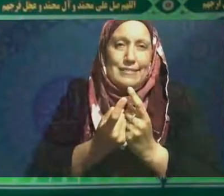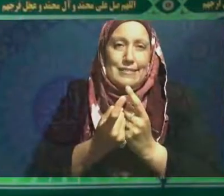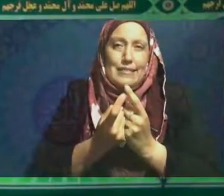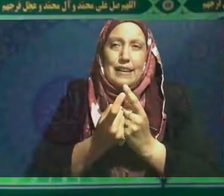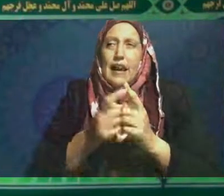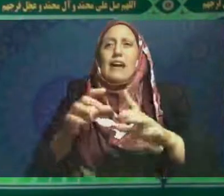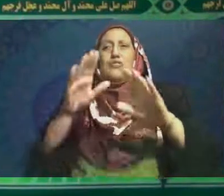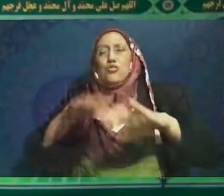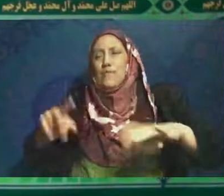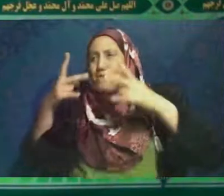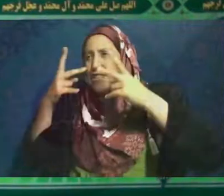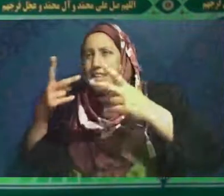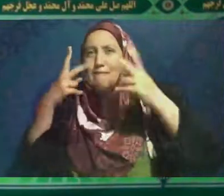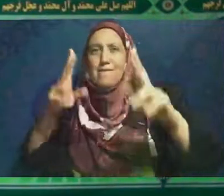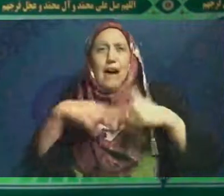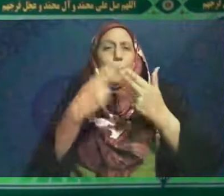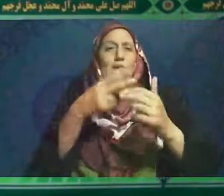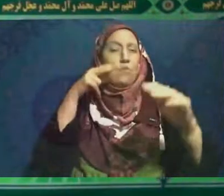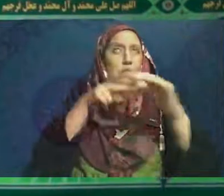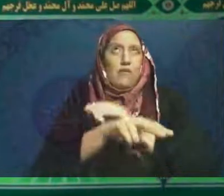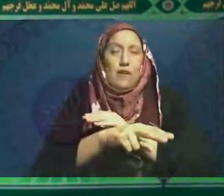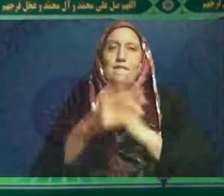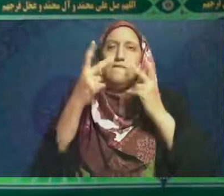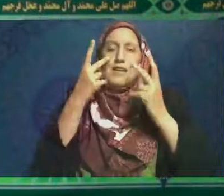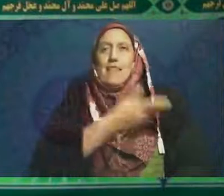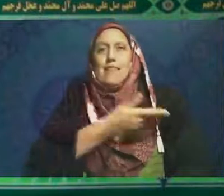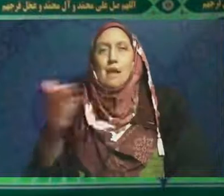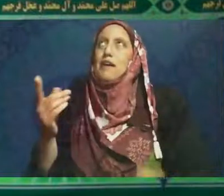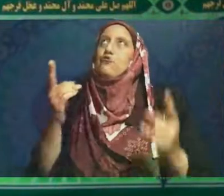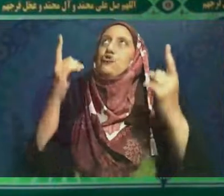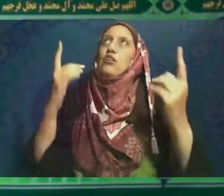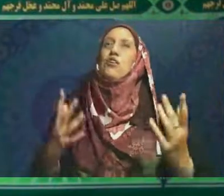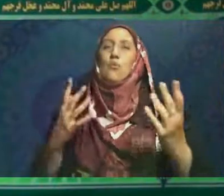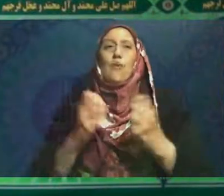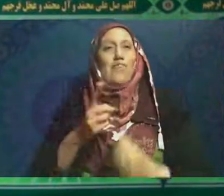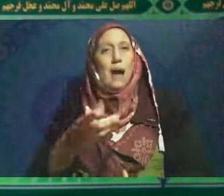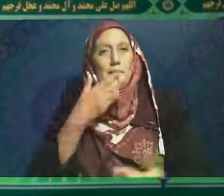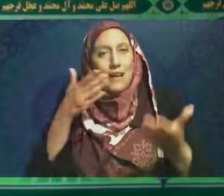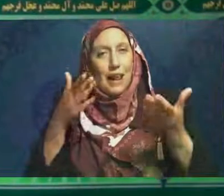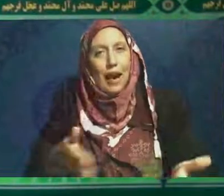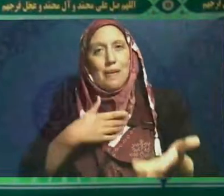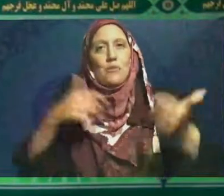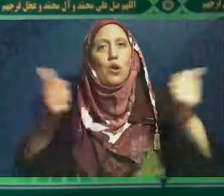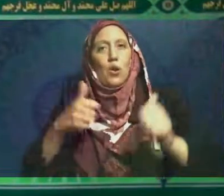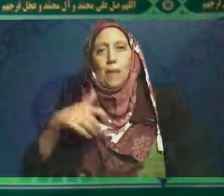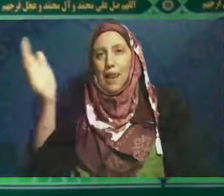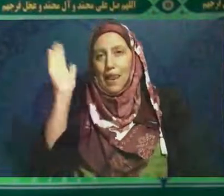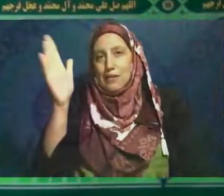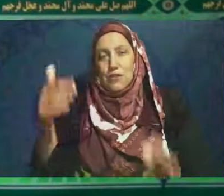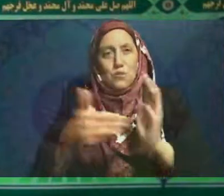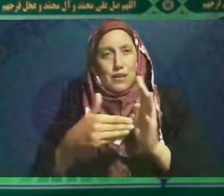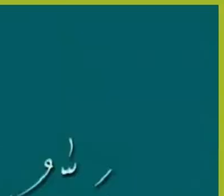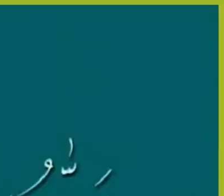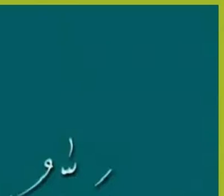Ma'sumah Salamullah Alayha. With this, inshallah, allow me to conclude reading last part of Dua Tawassul,